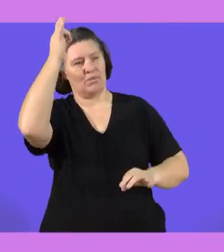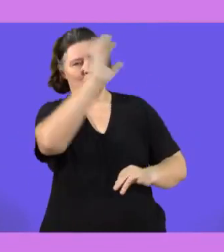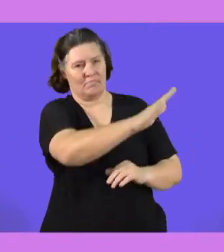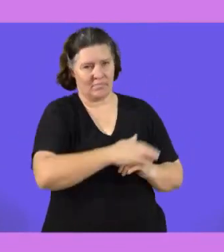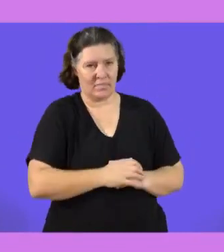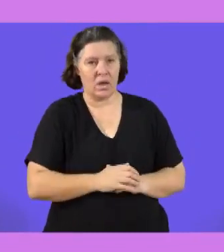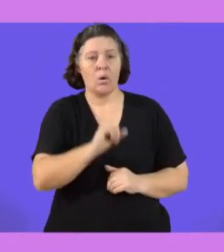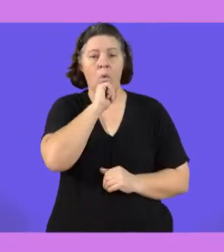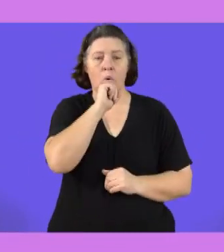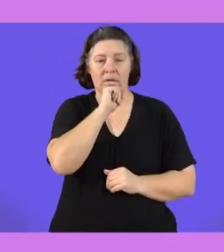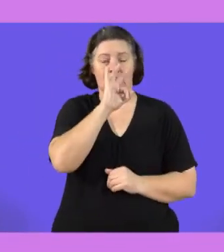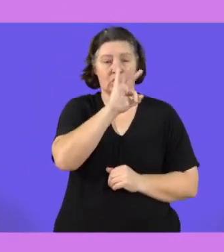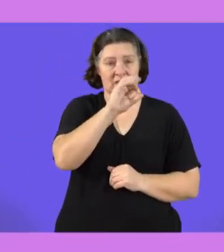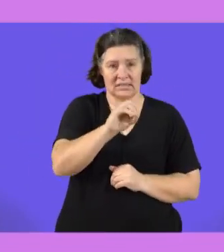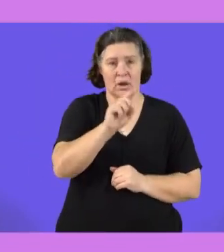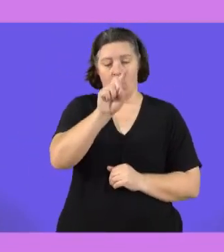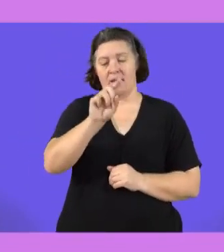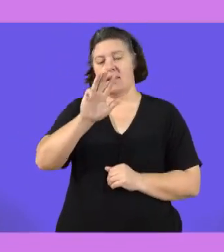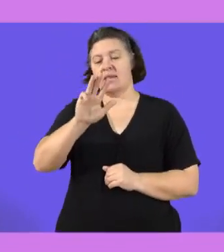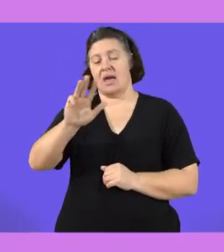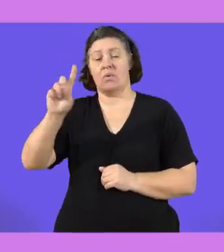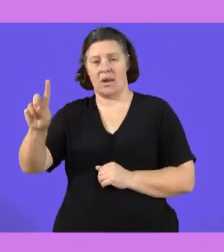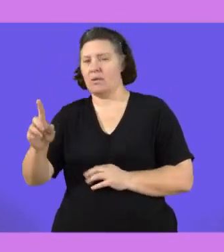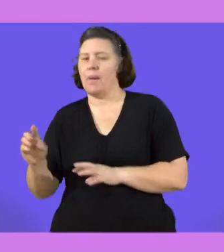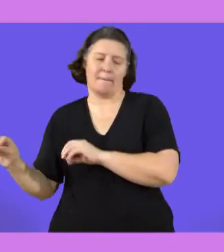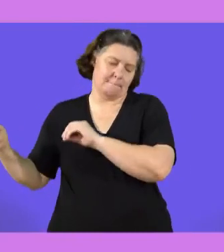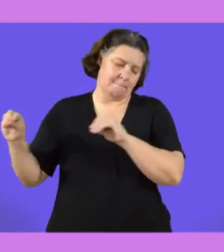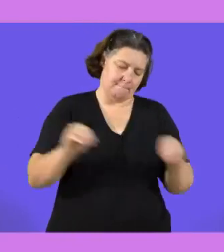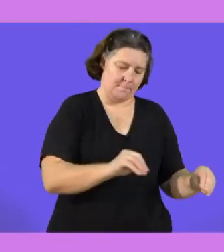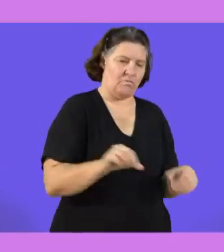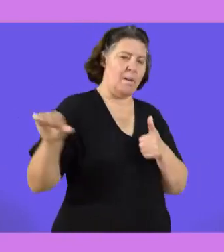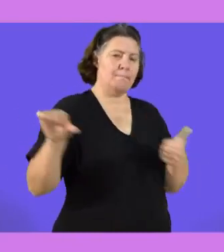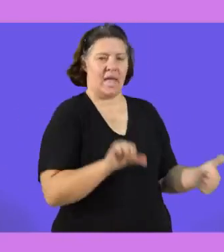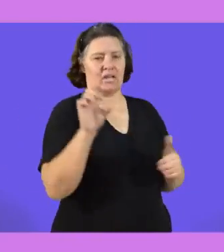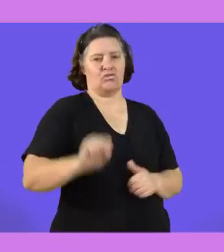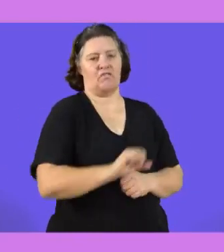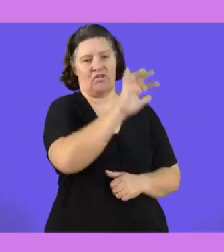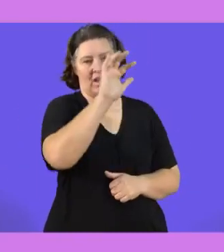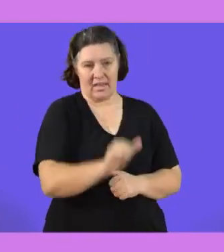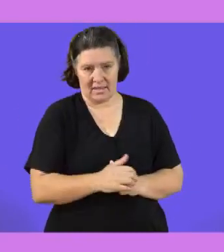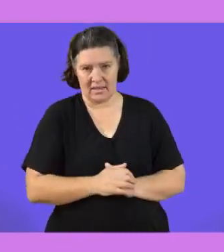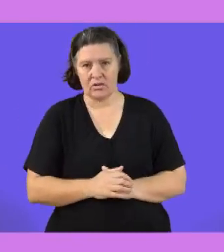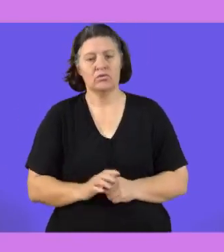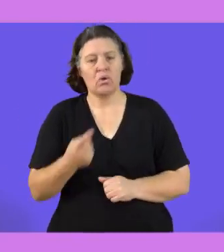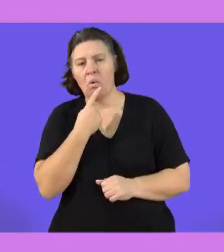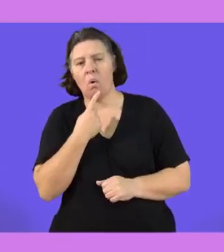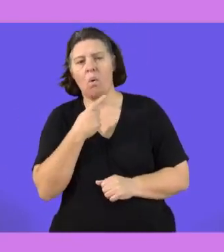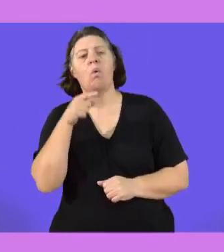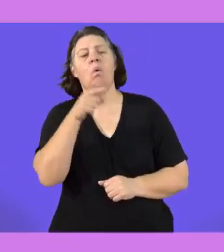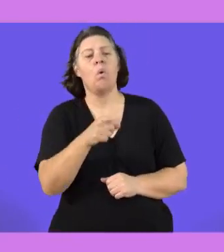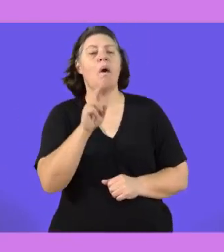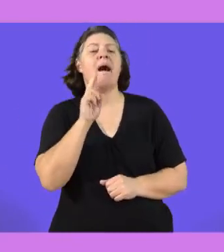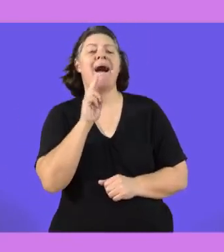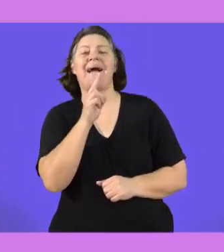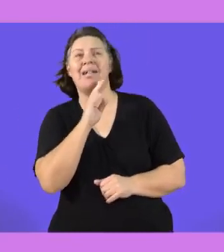On August 30th, 1991, he decided to move back to South Africa. So the question at hand, for how